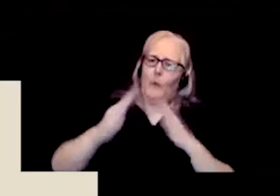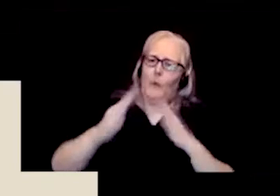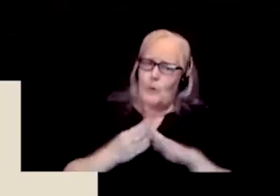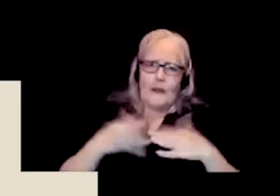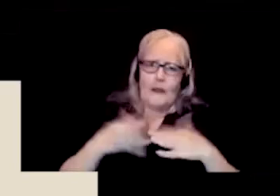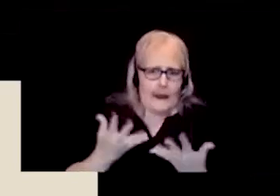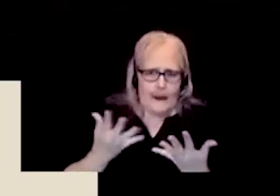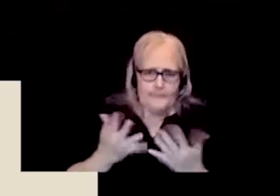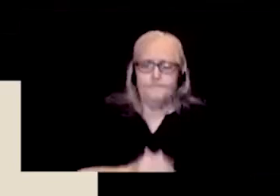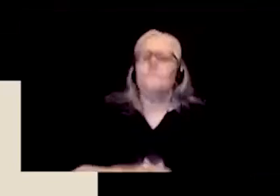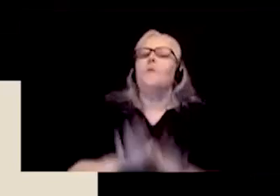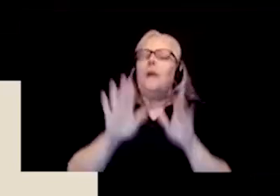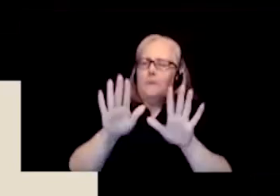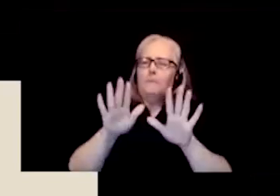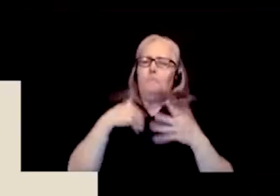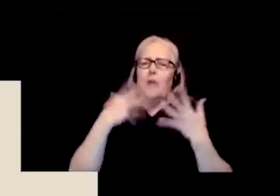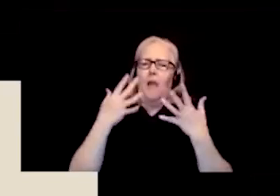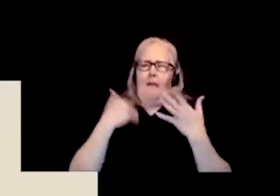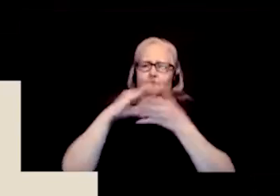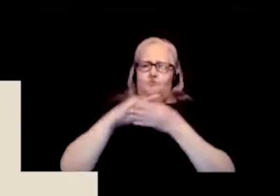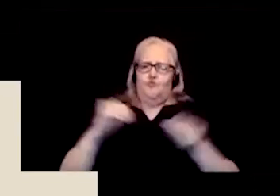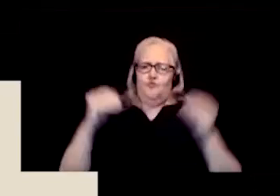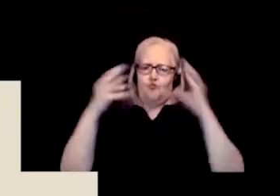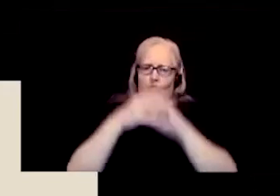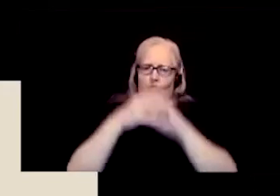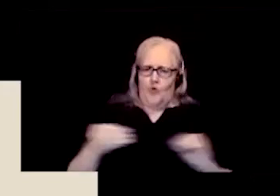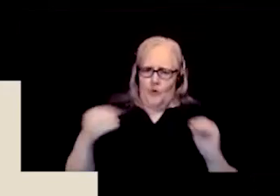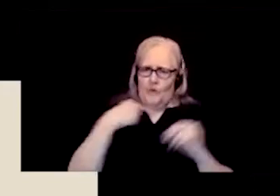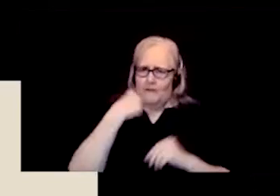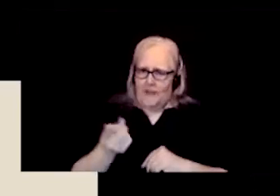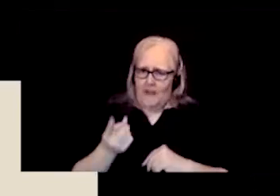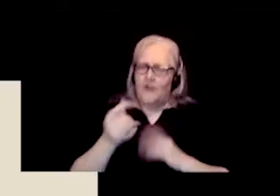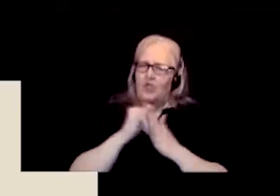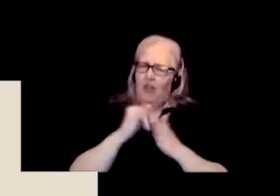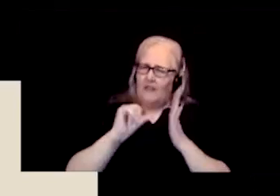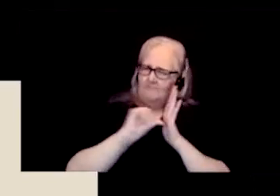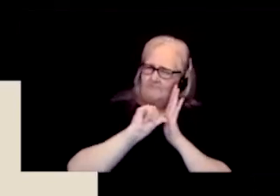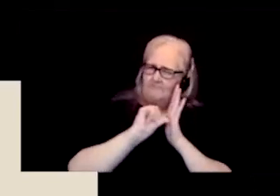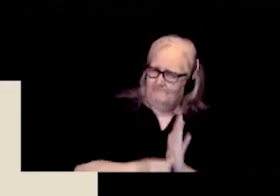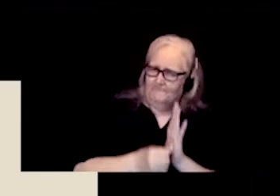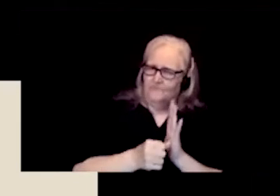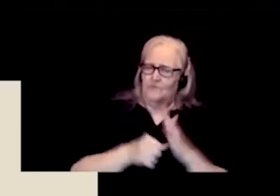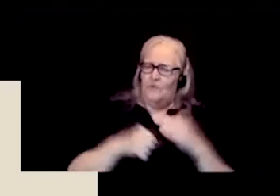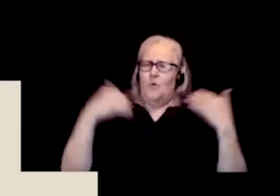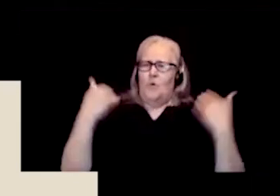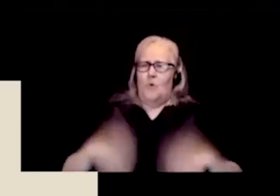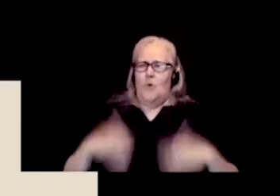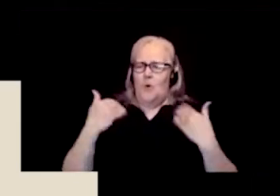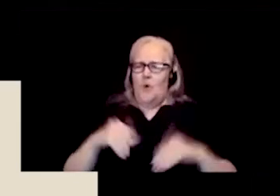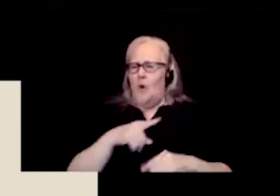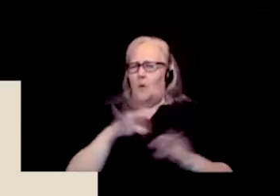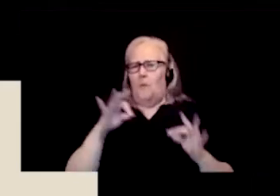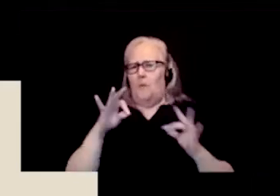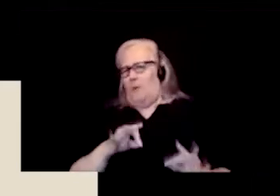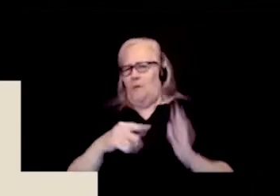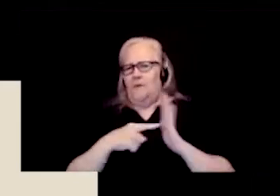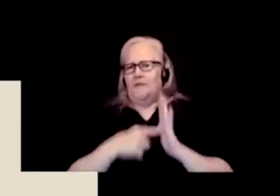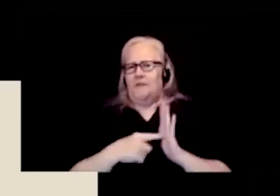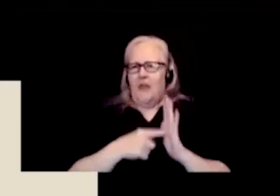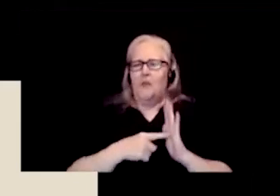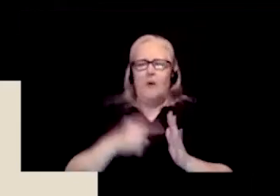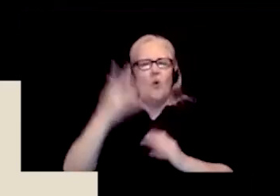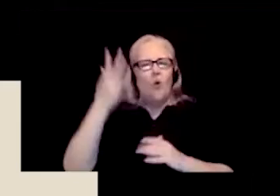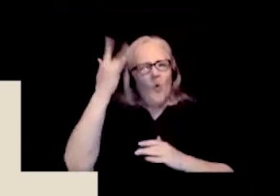So I want to share a story with you, highlighting what I think is an incredible case for why we must continue to push